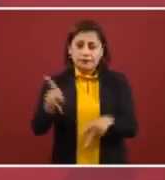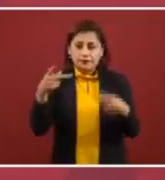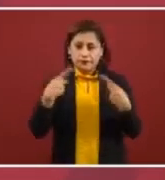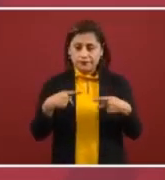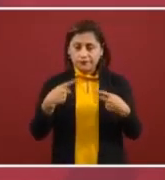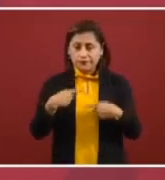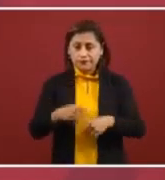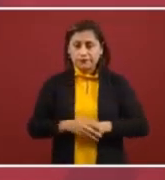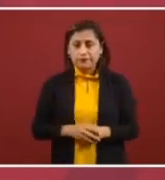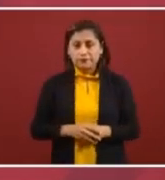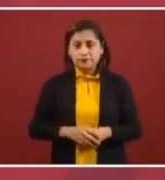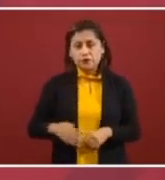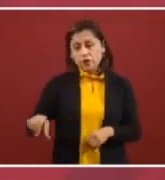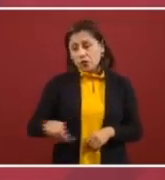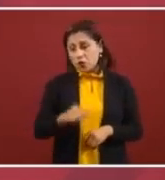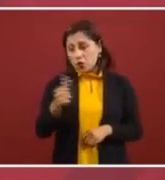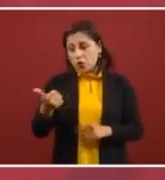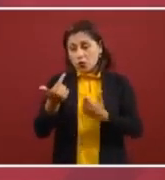Our adversaries,